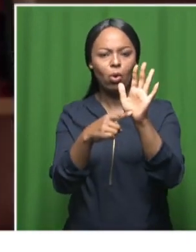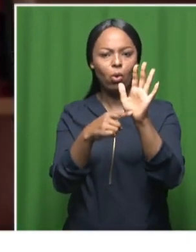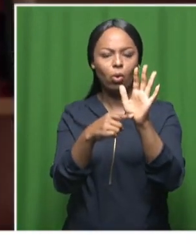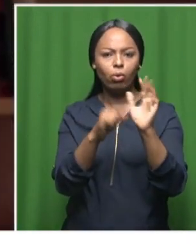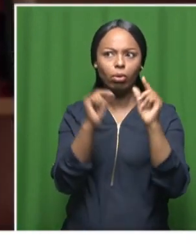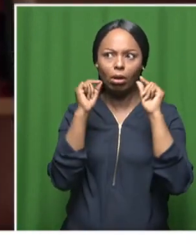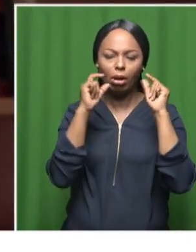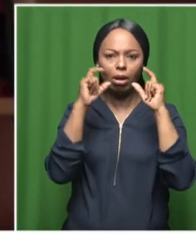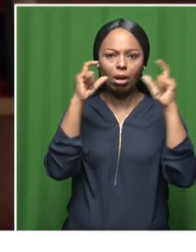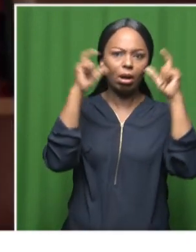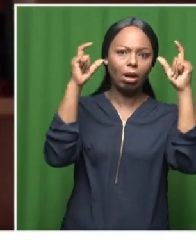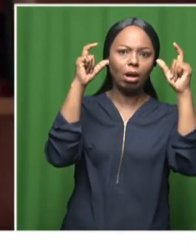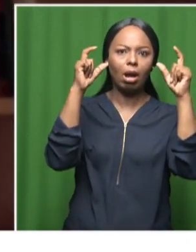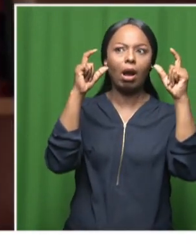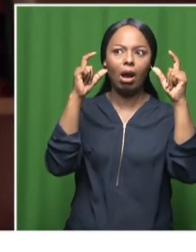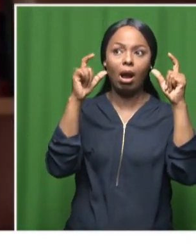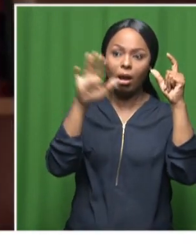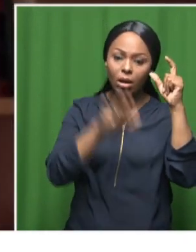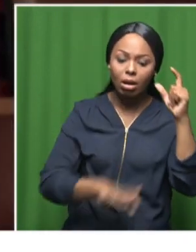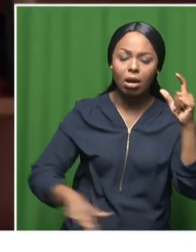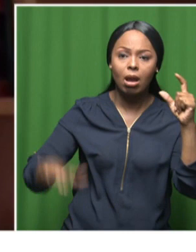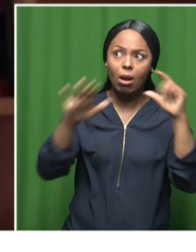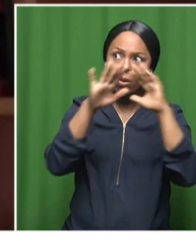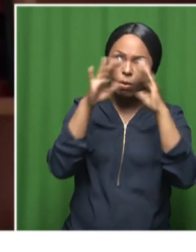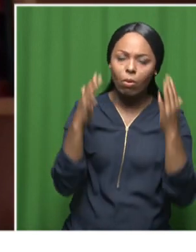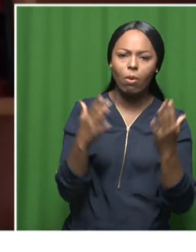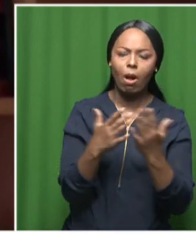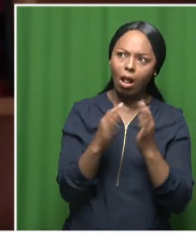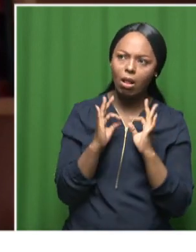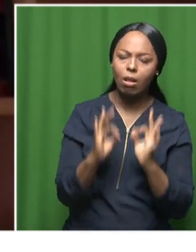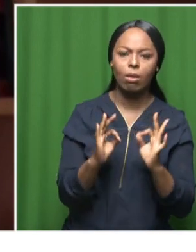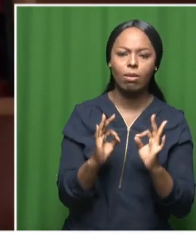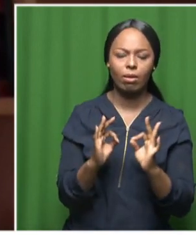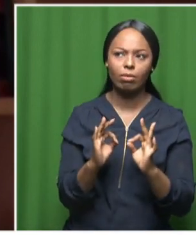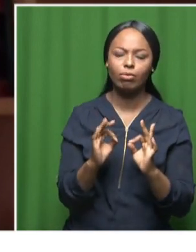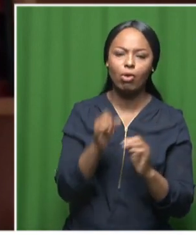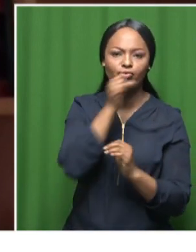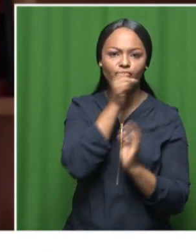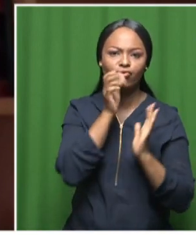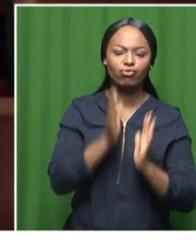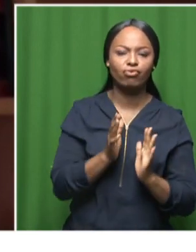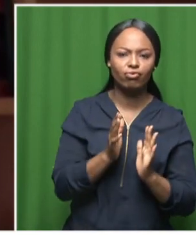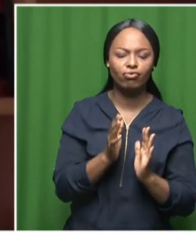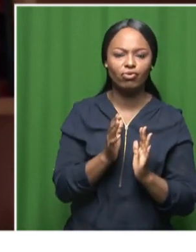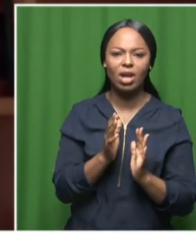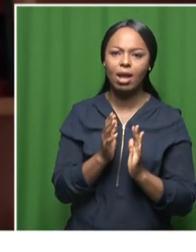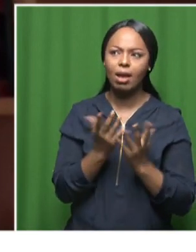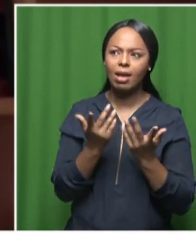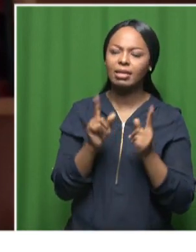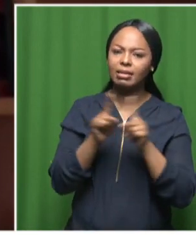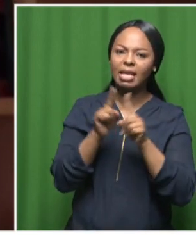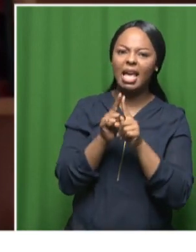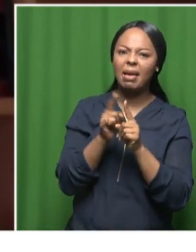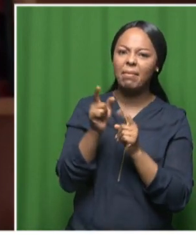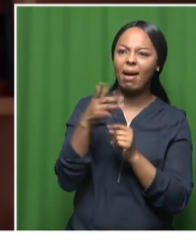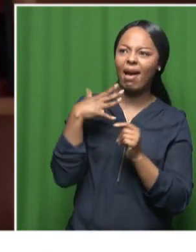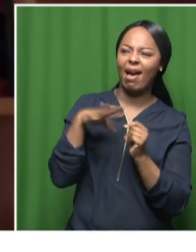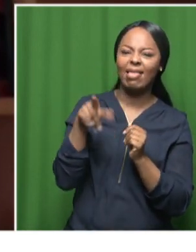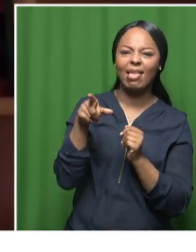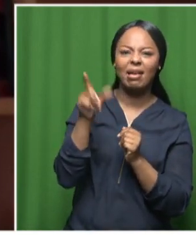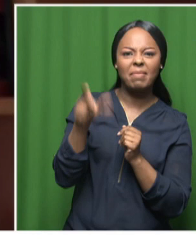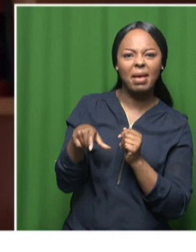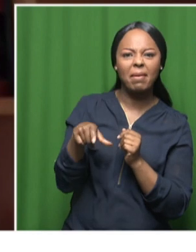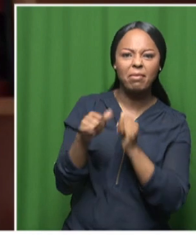conscious art world, with these musicians. When you think about The Brother Moves On, and